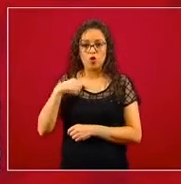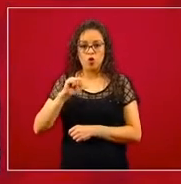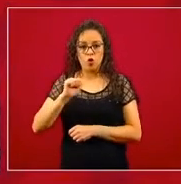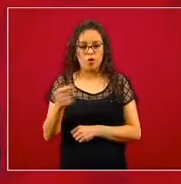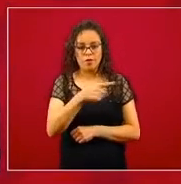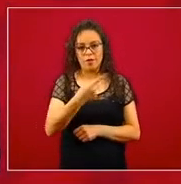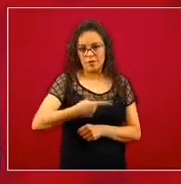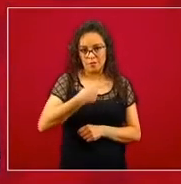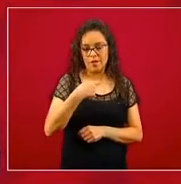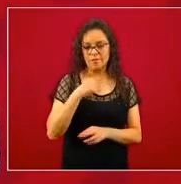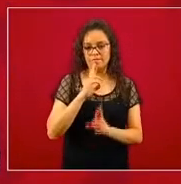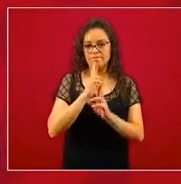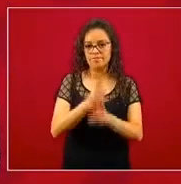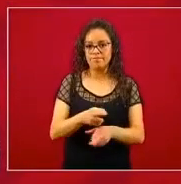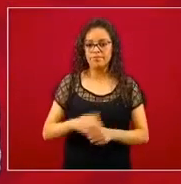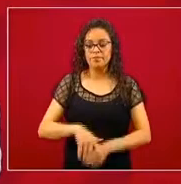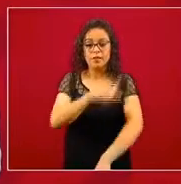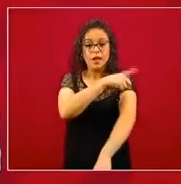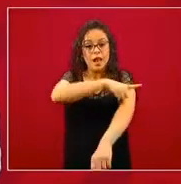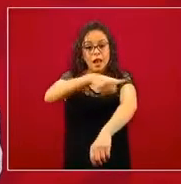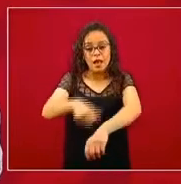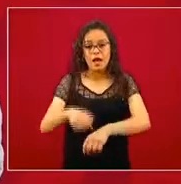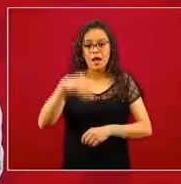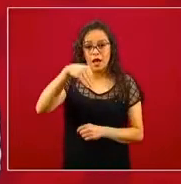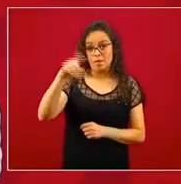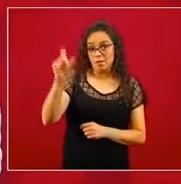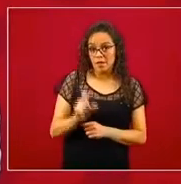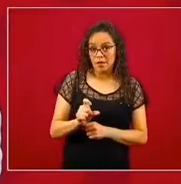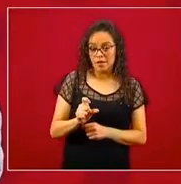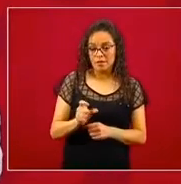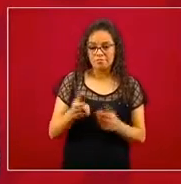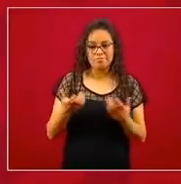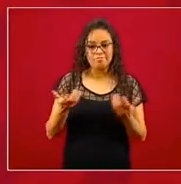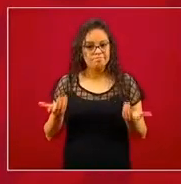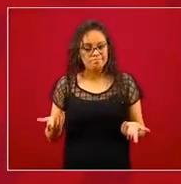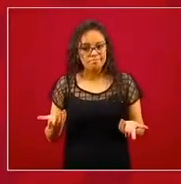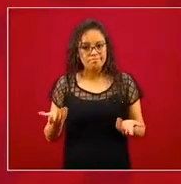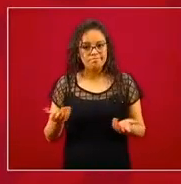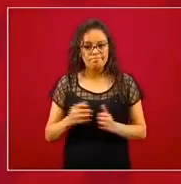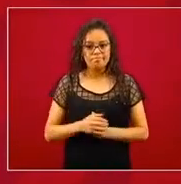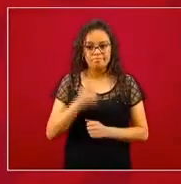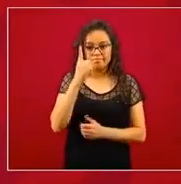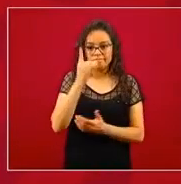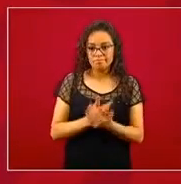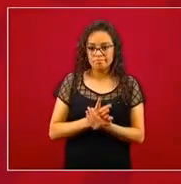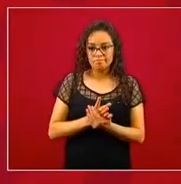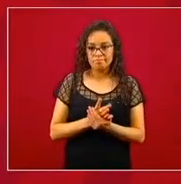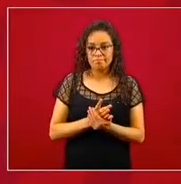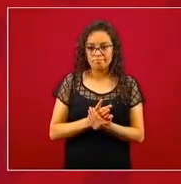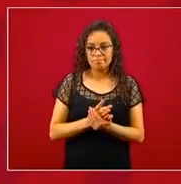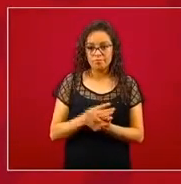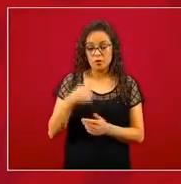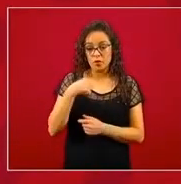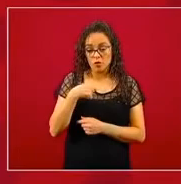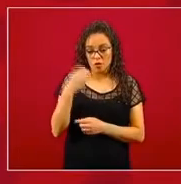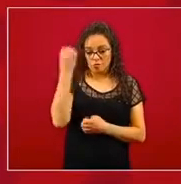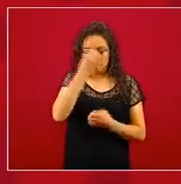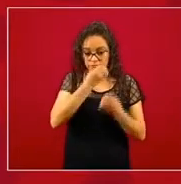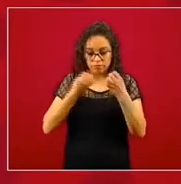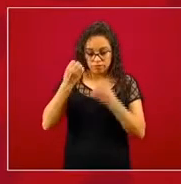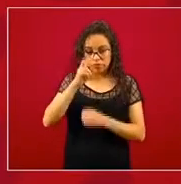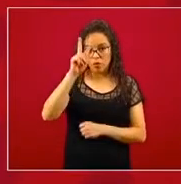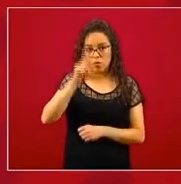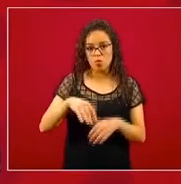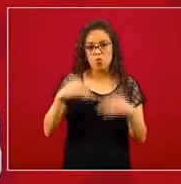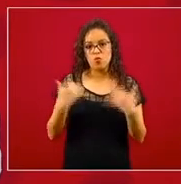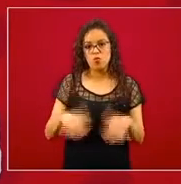revisited later. Have you discussed this with the league leaders? Maybe with empty stadiums, we